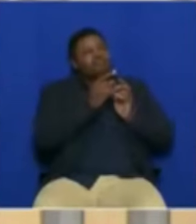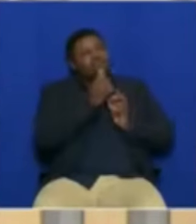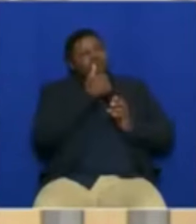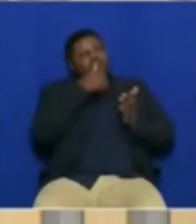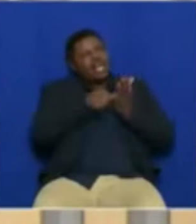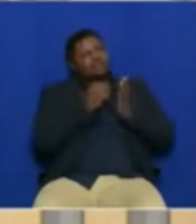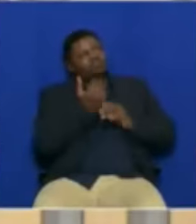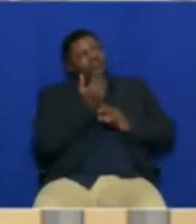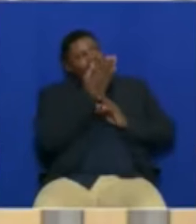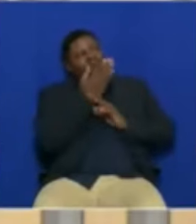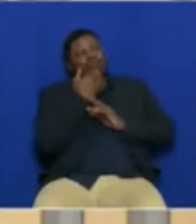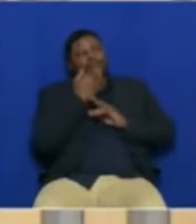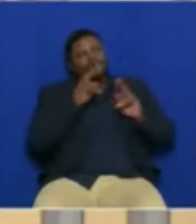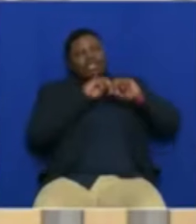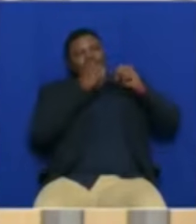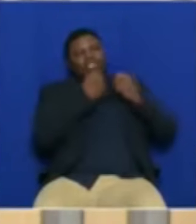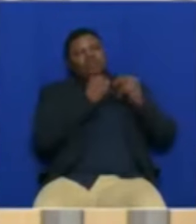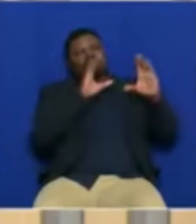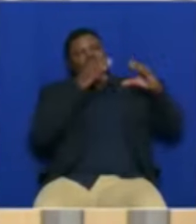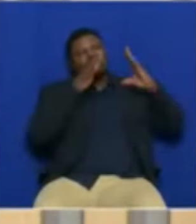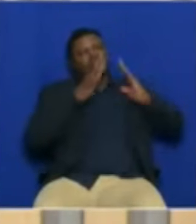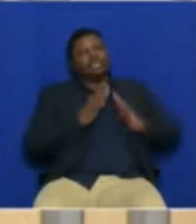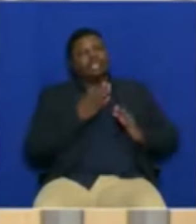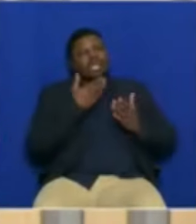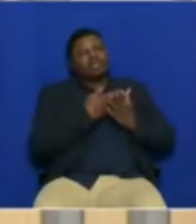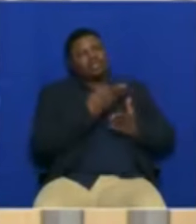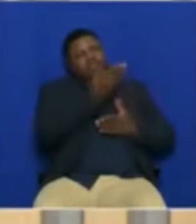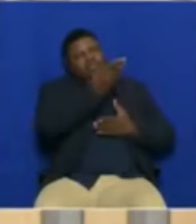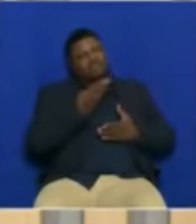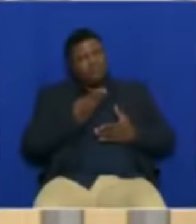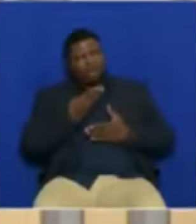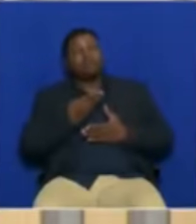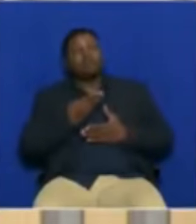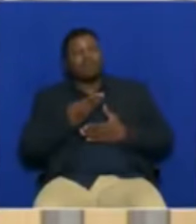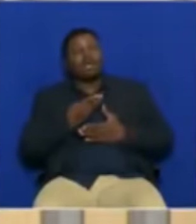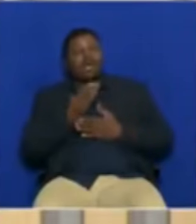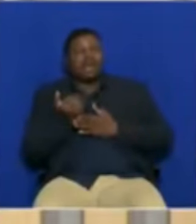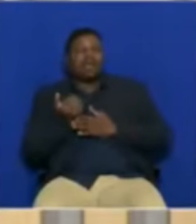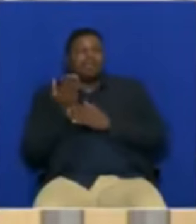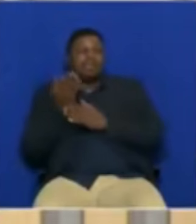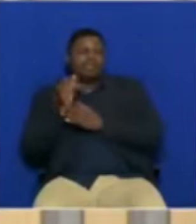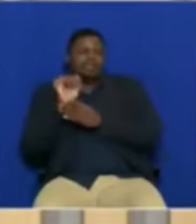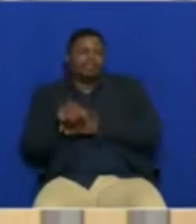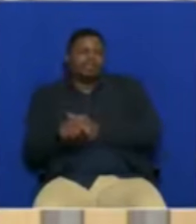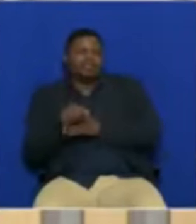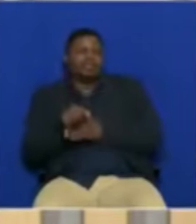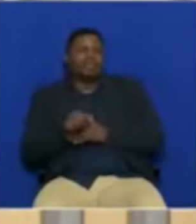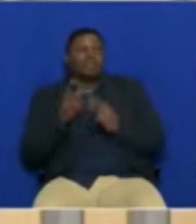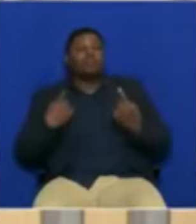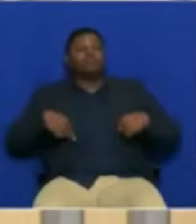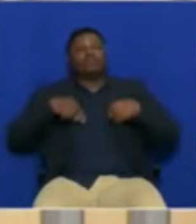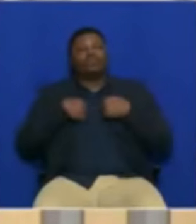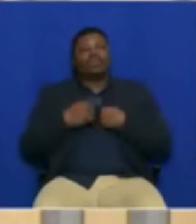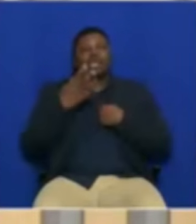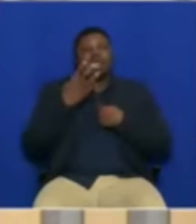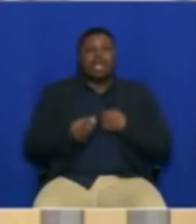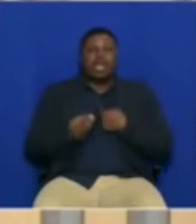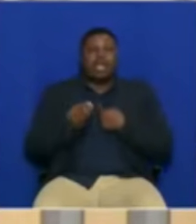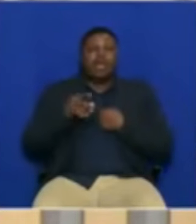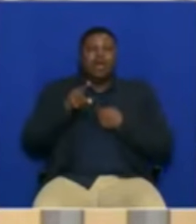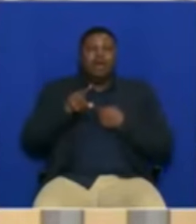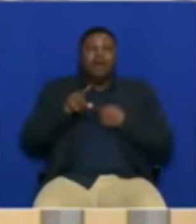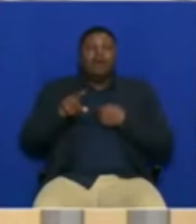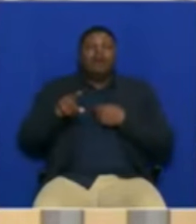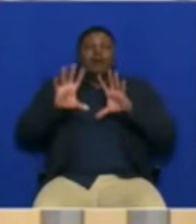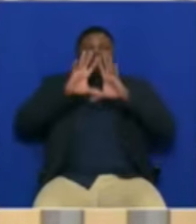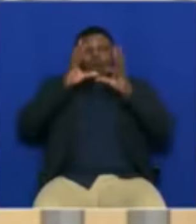for this information. And in that, we got all the extra additional information that we have.